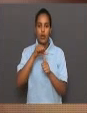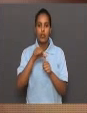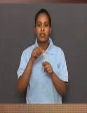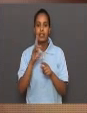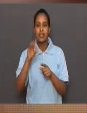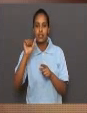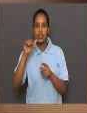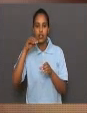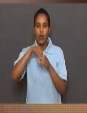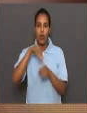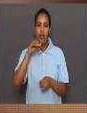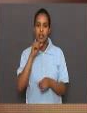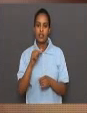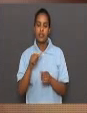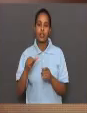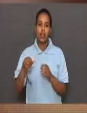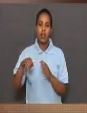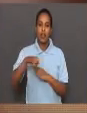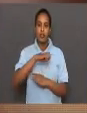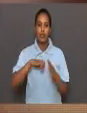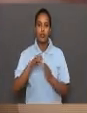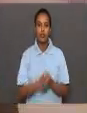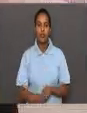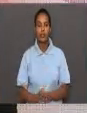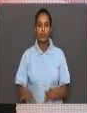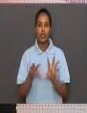and delocalized electrons.